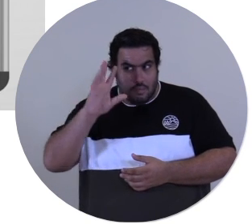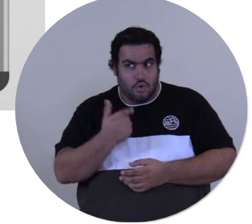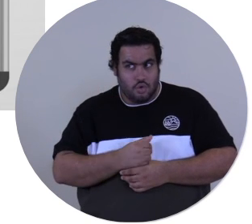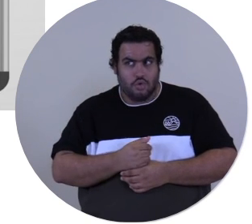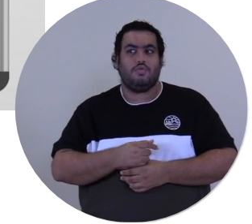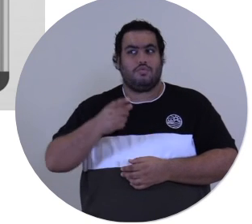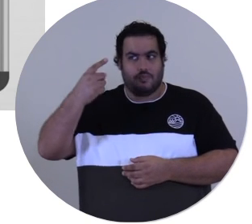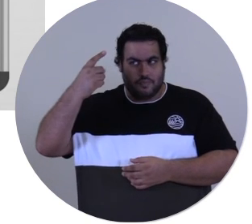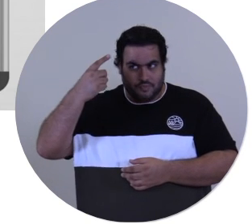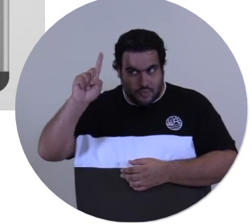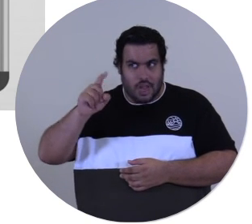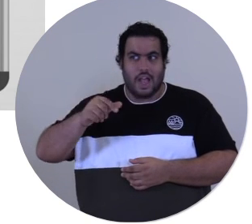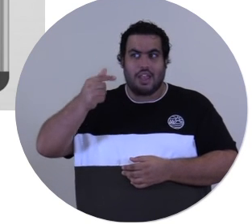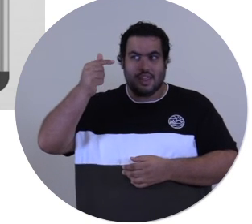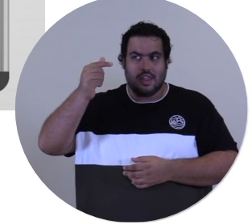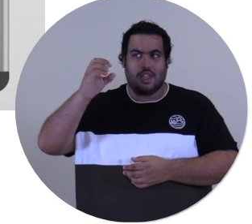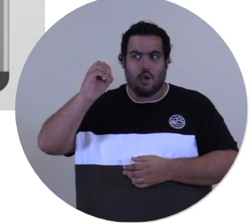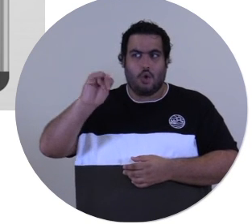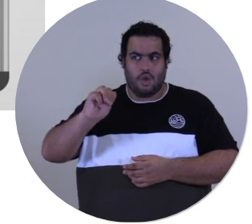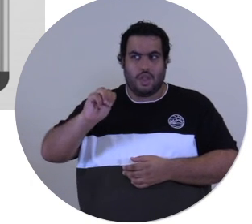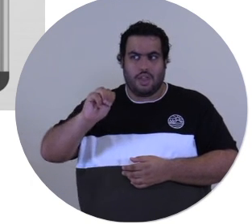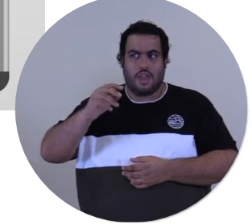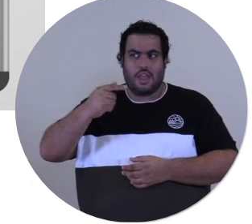needs to learn to toe the line.